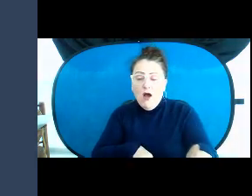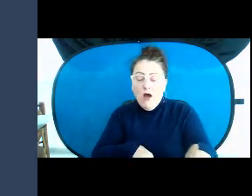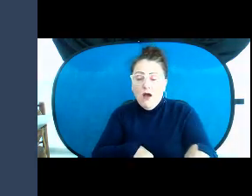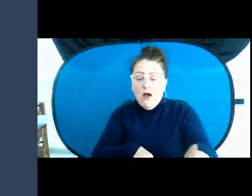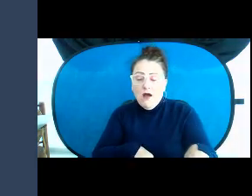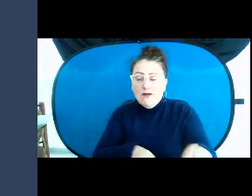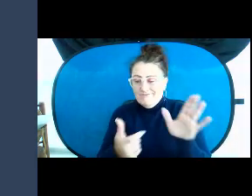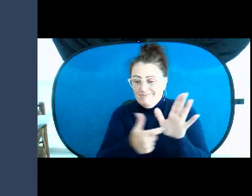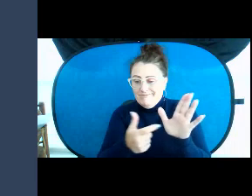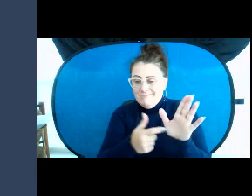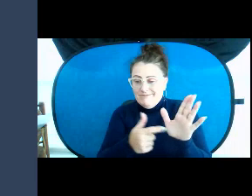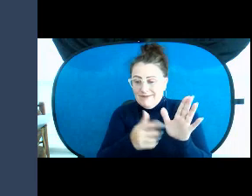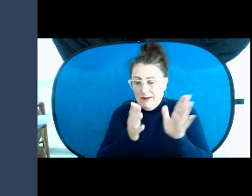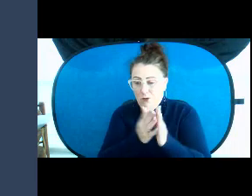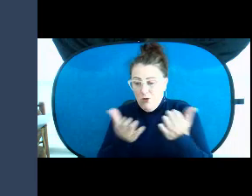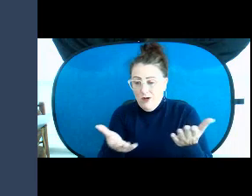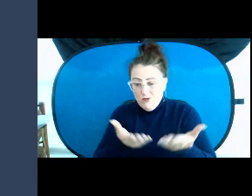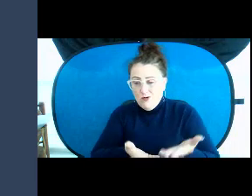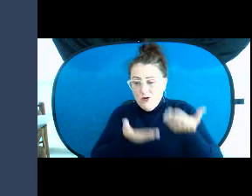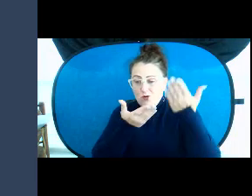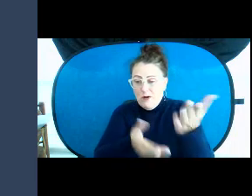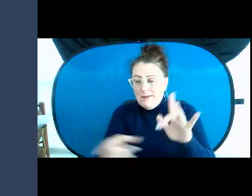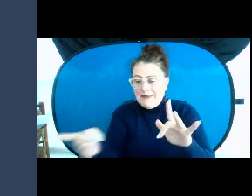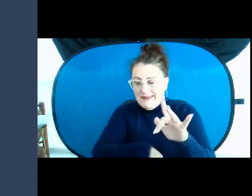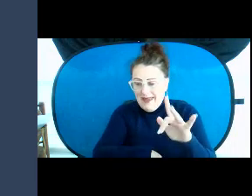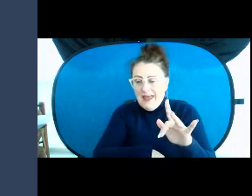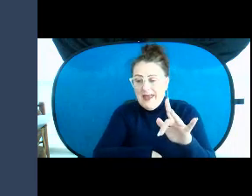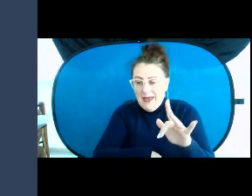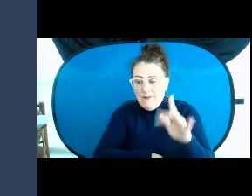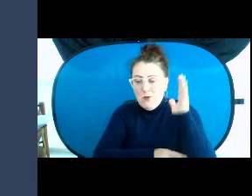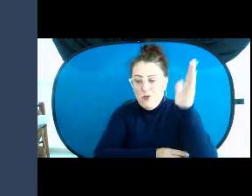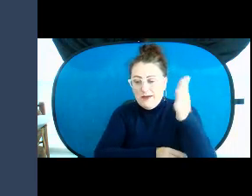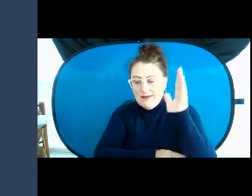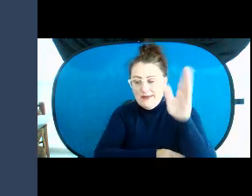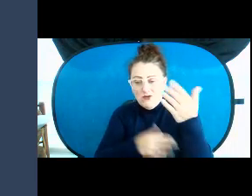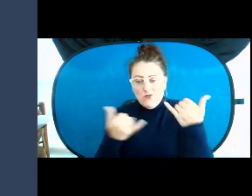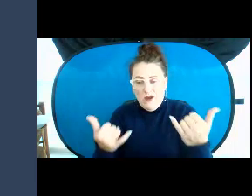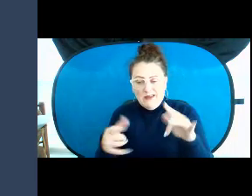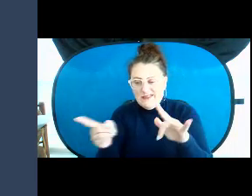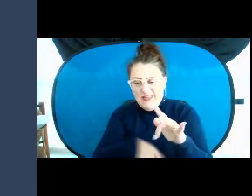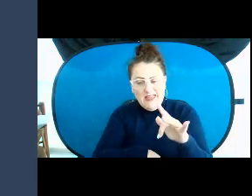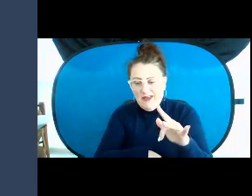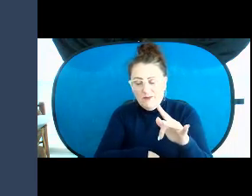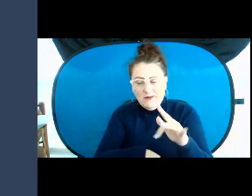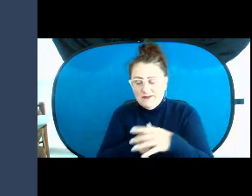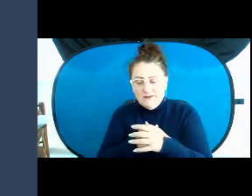book item, I recommend we skip the Caltrans presentation on this item.